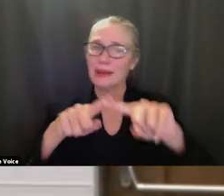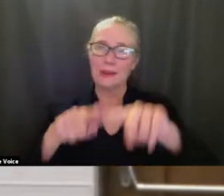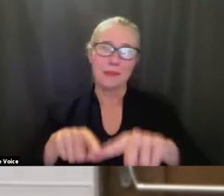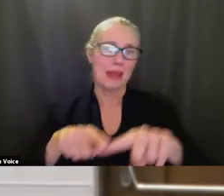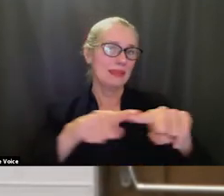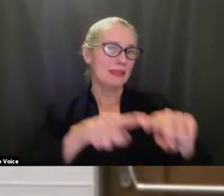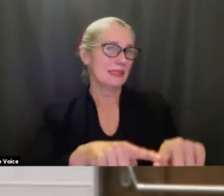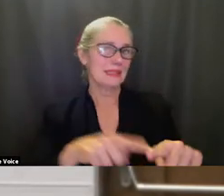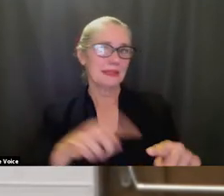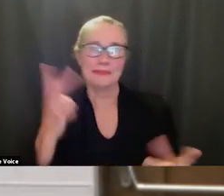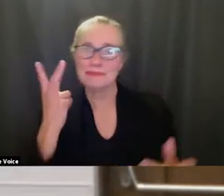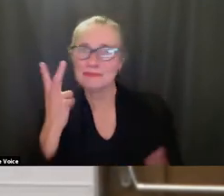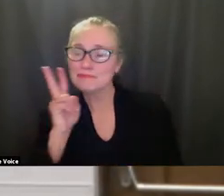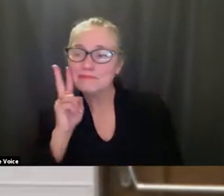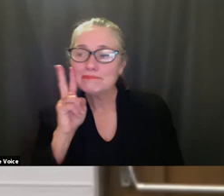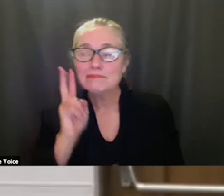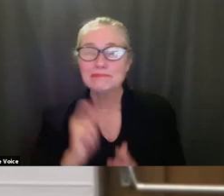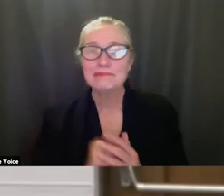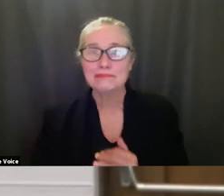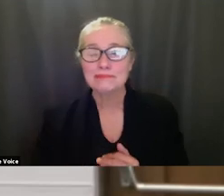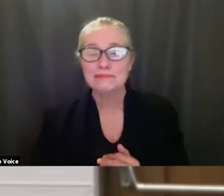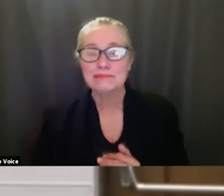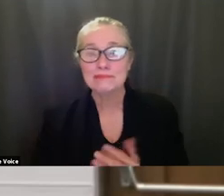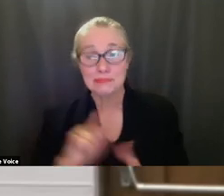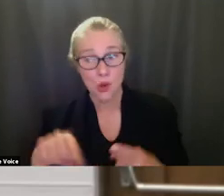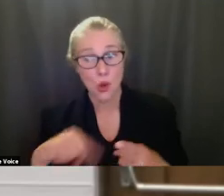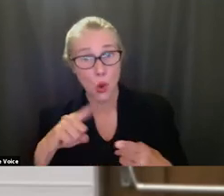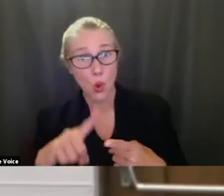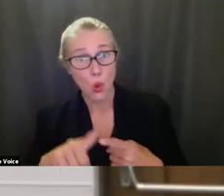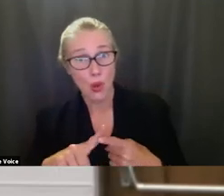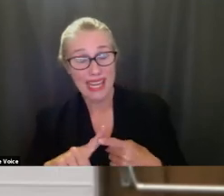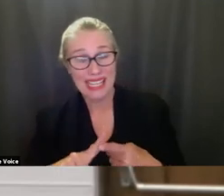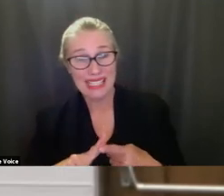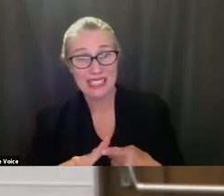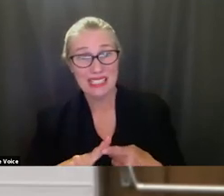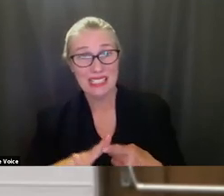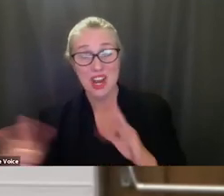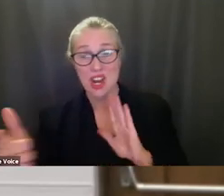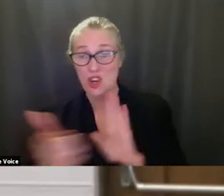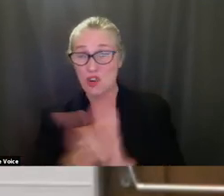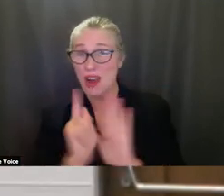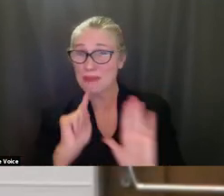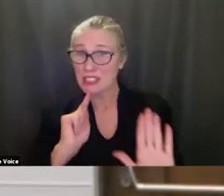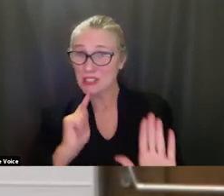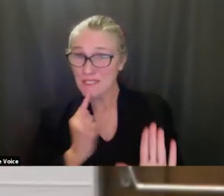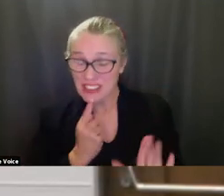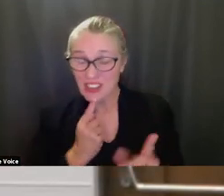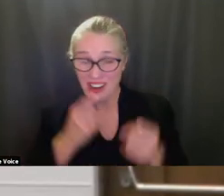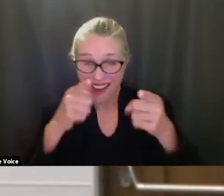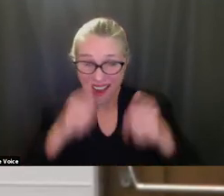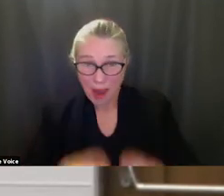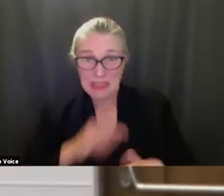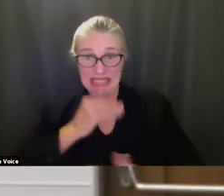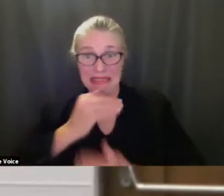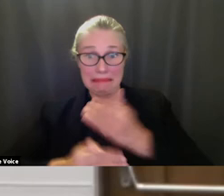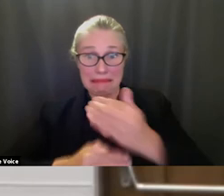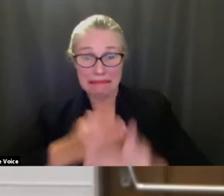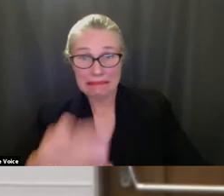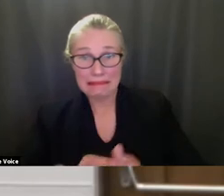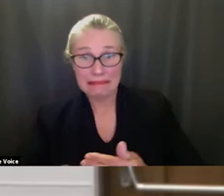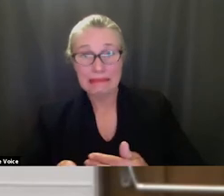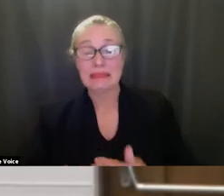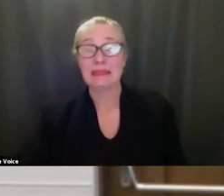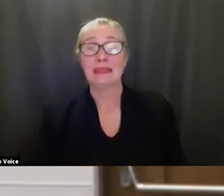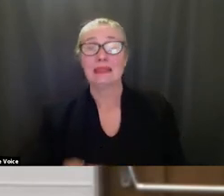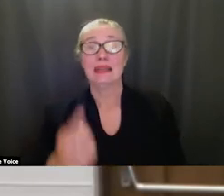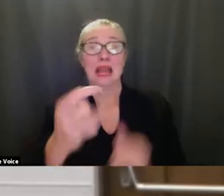um certainly when there is a severe crime that's been committed one one individual